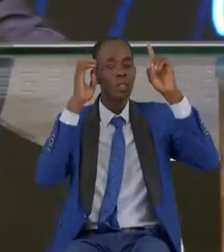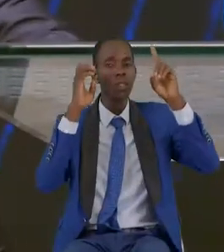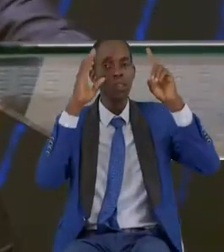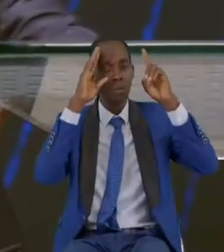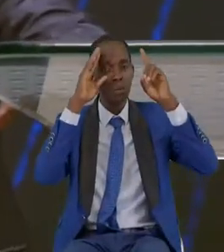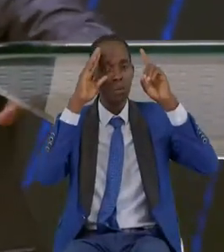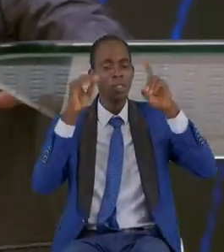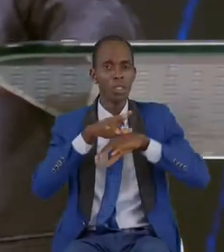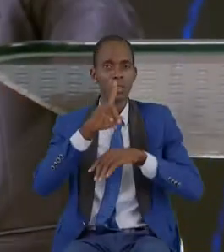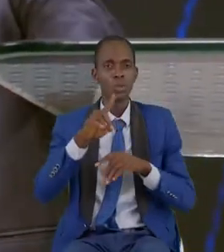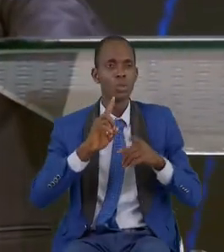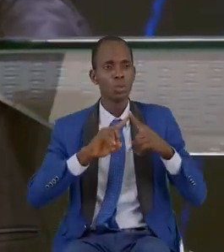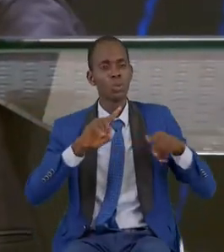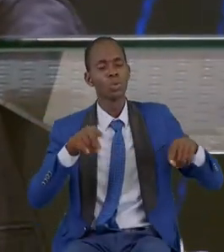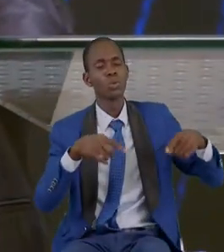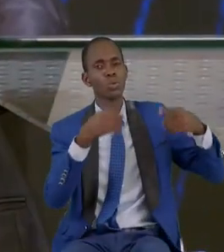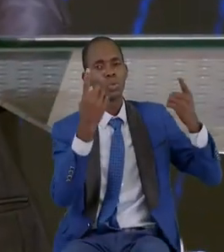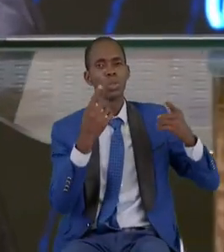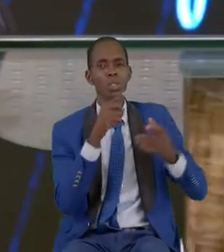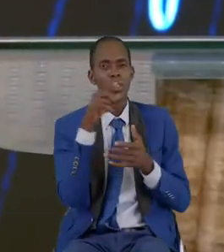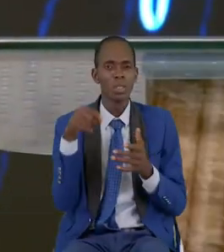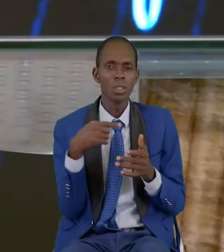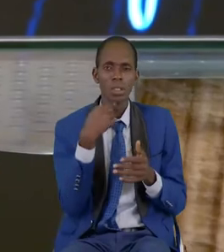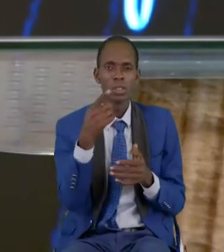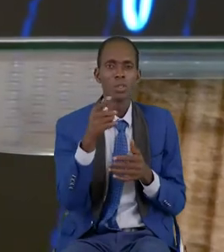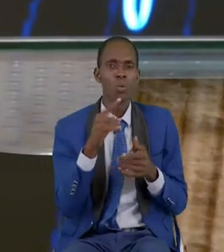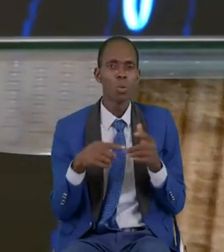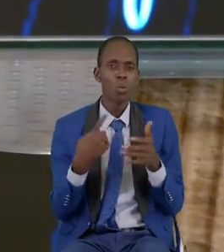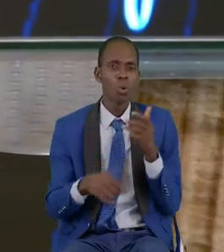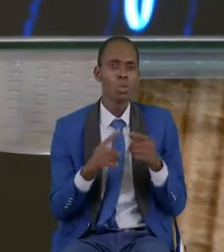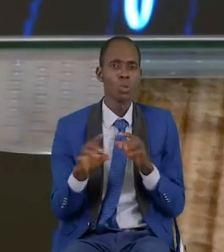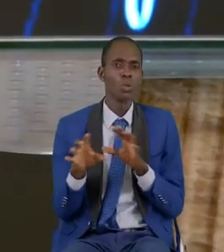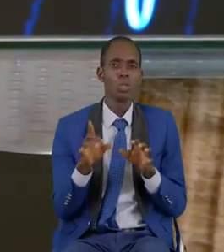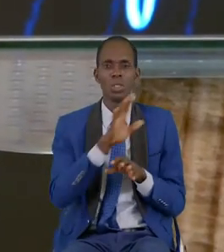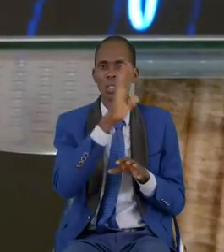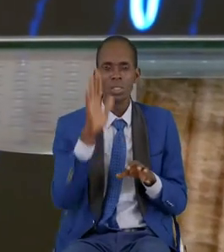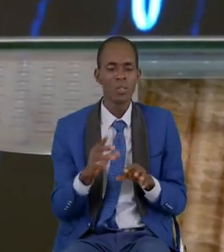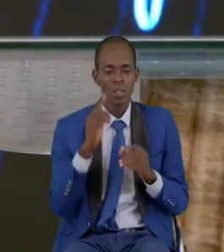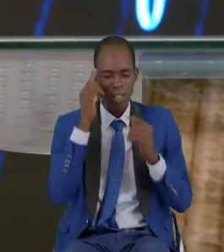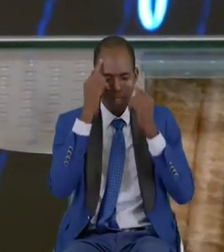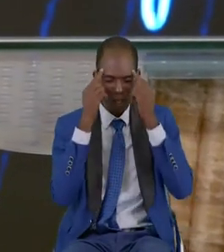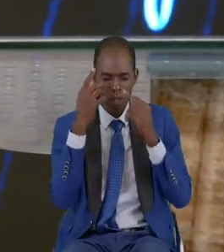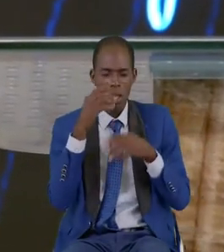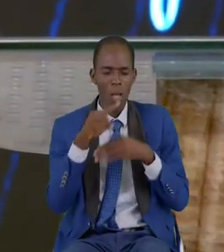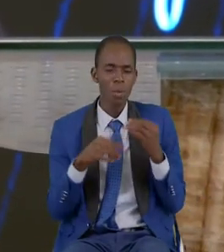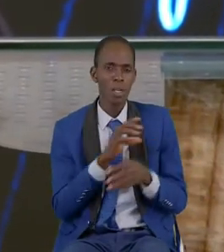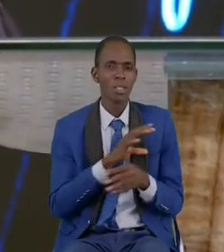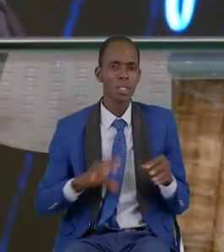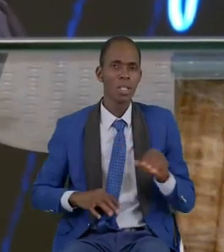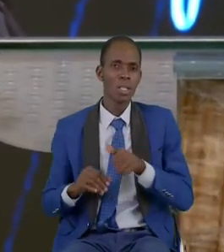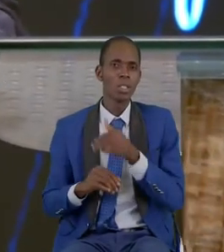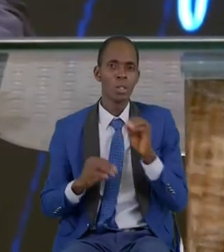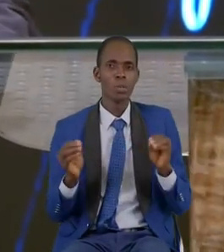says, "This is what you do." And you never think about Christ anymore, about the Holy Ghost